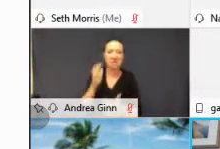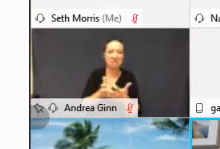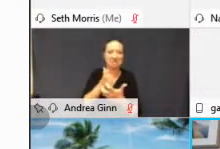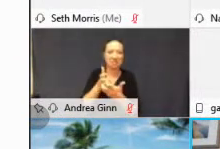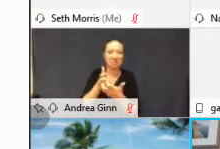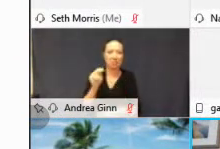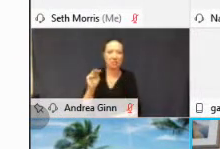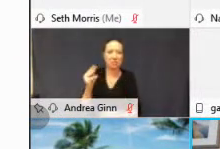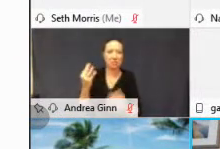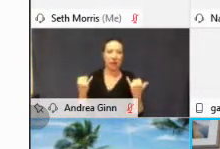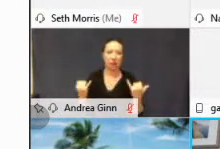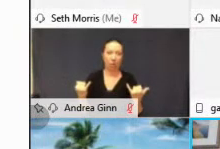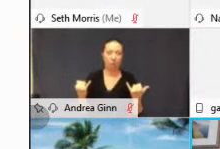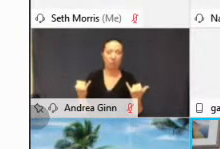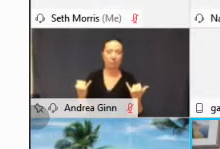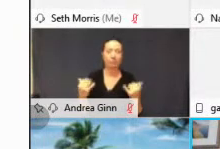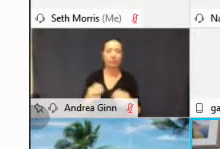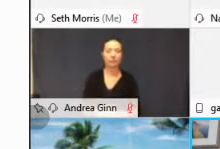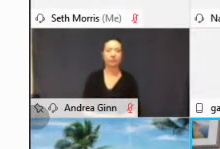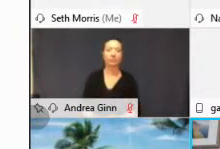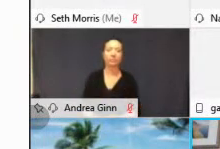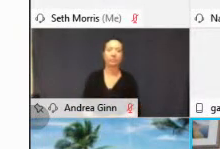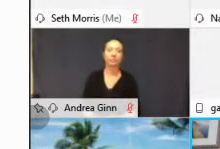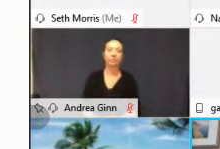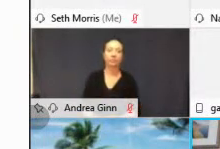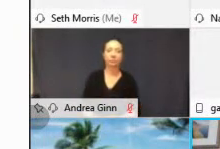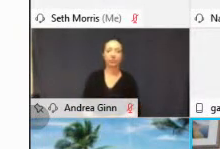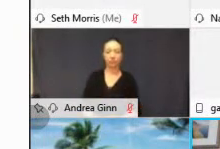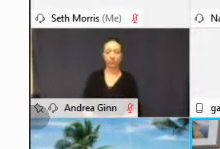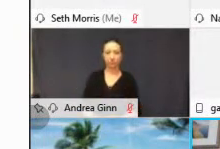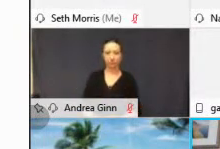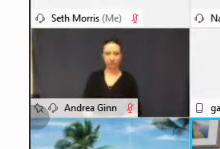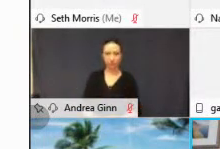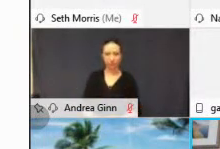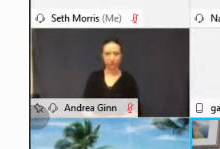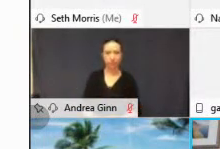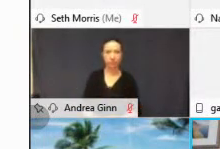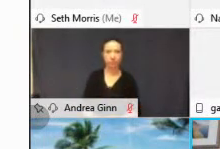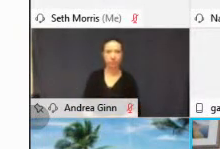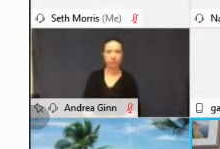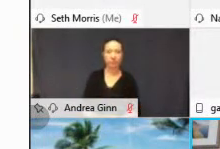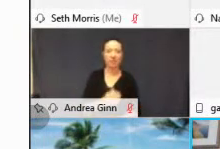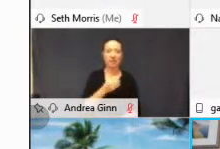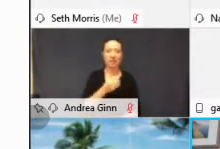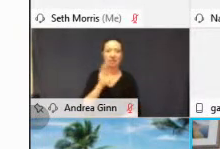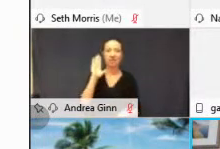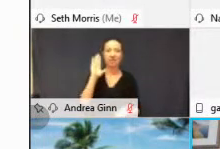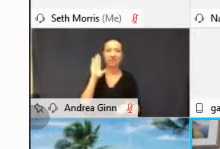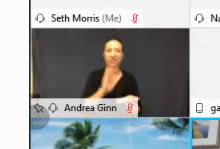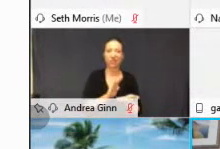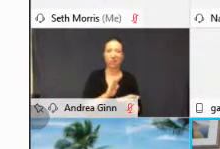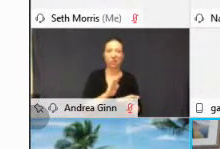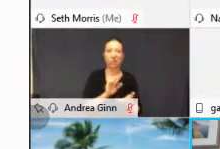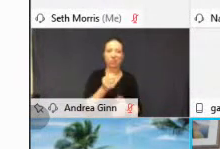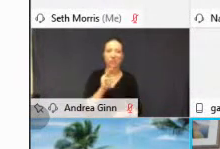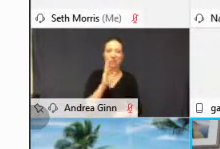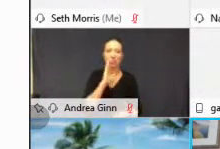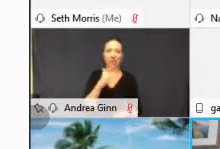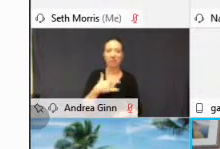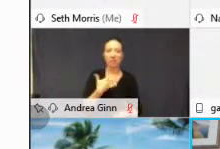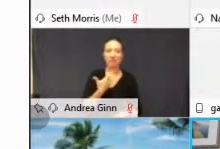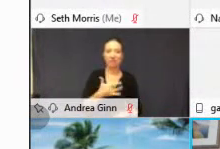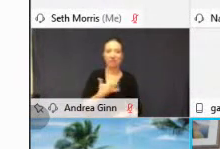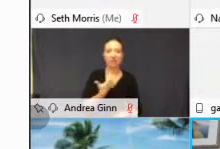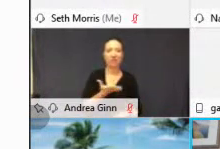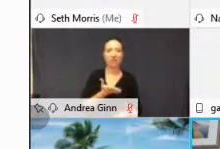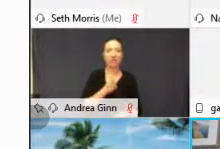this time. Fewer New Mexicans would feel direct investment in their